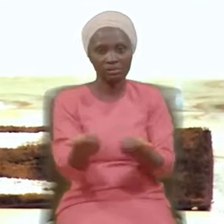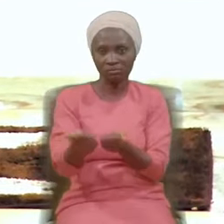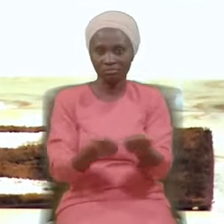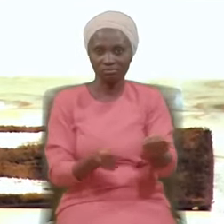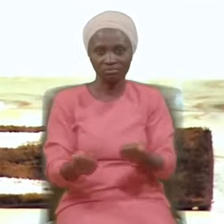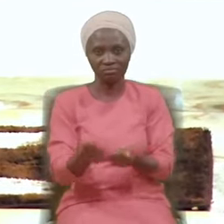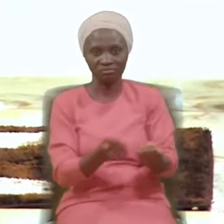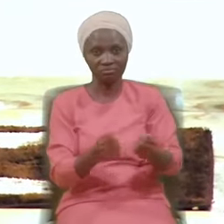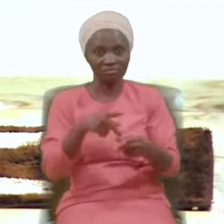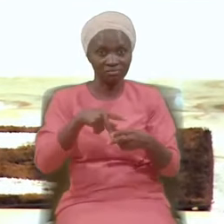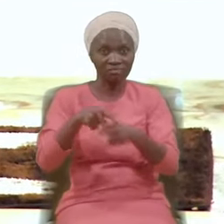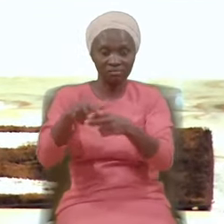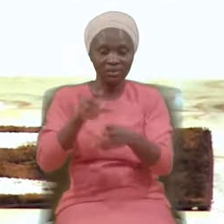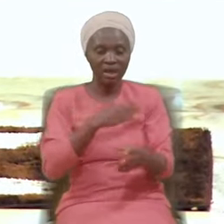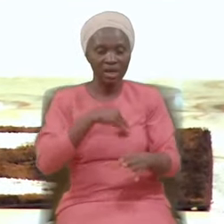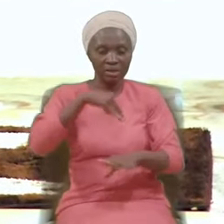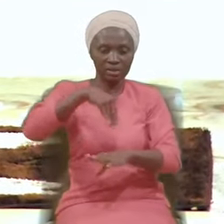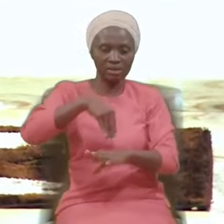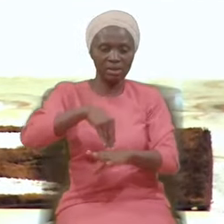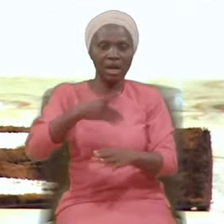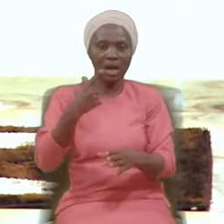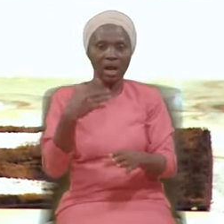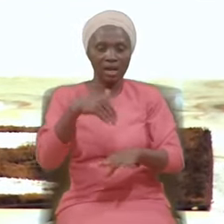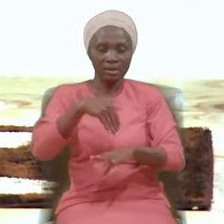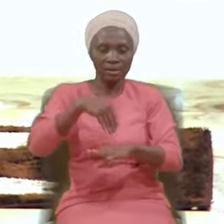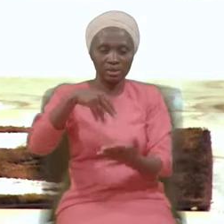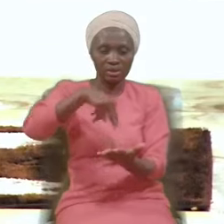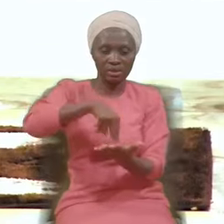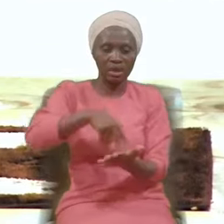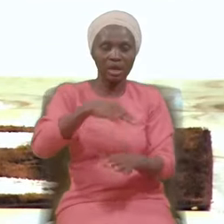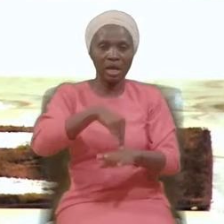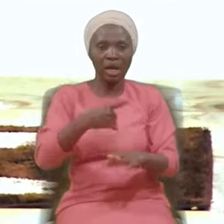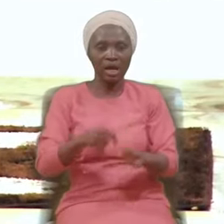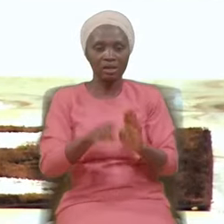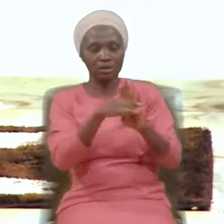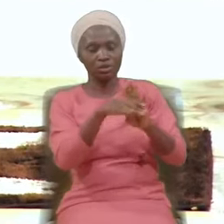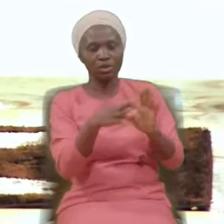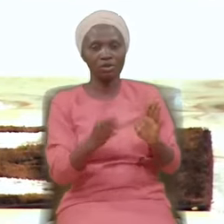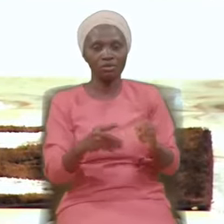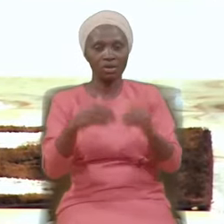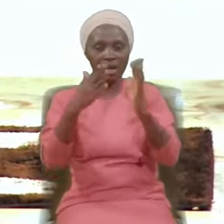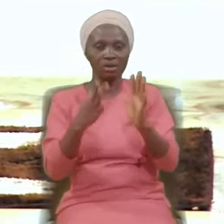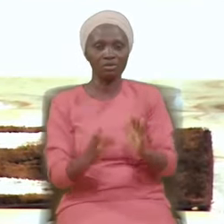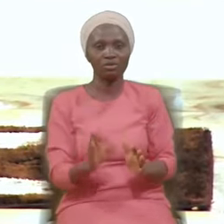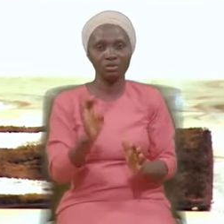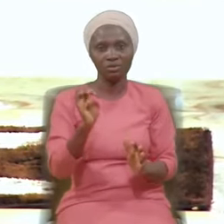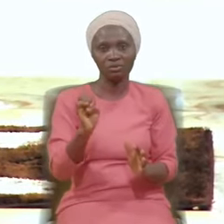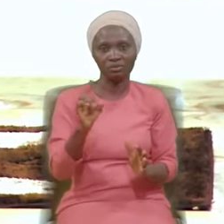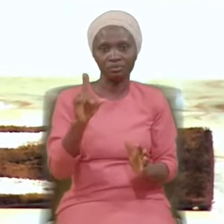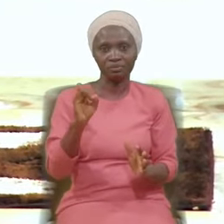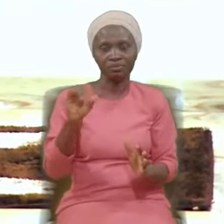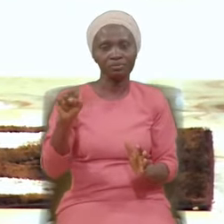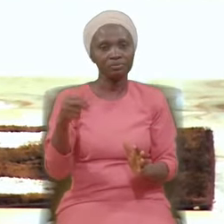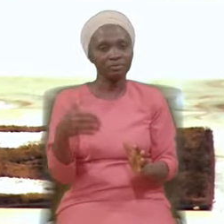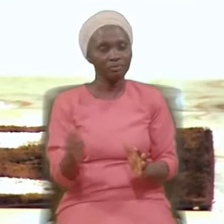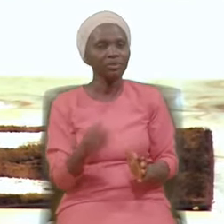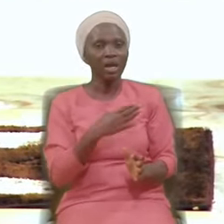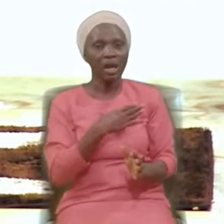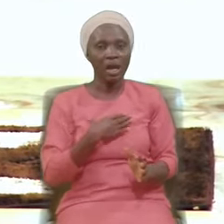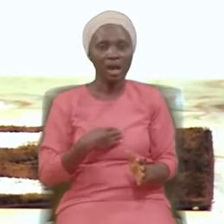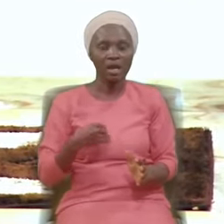door of the house of Elisha. And Elisha sent a messenger unto